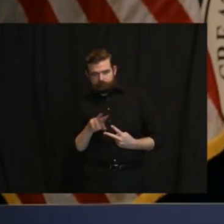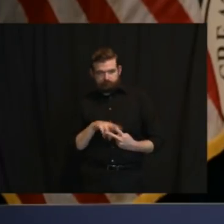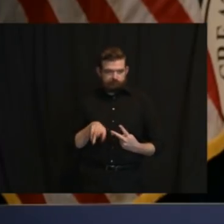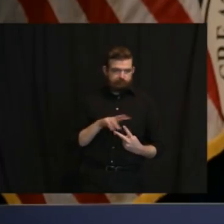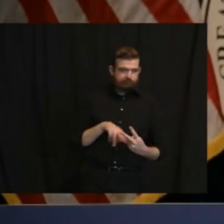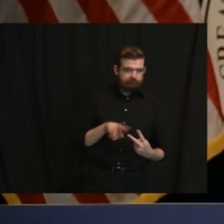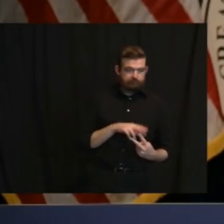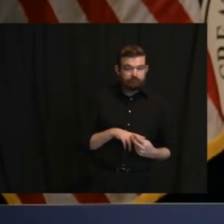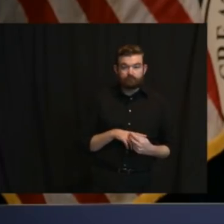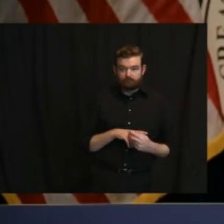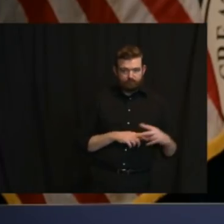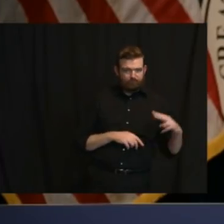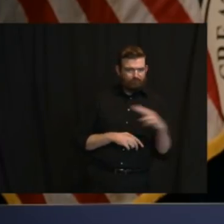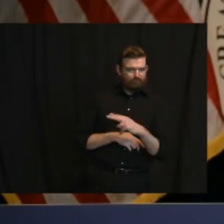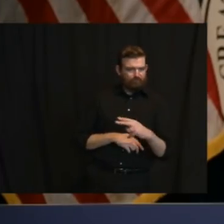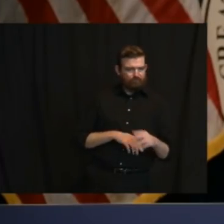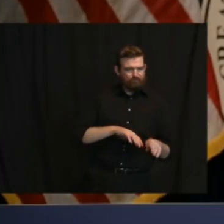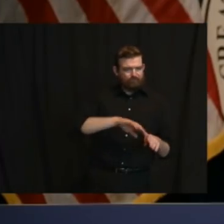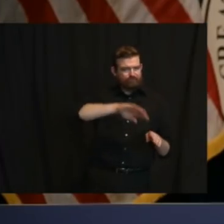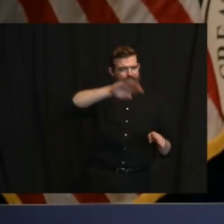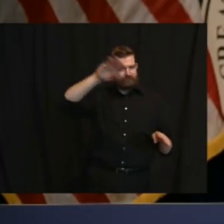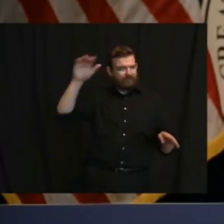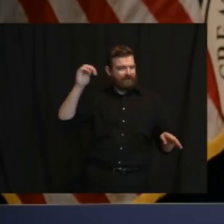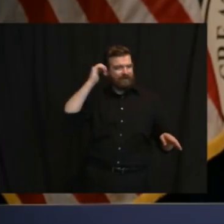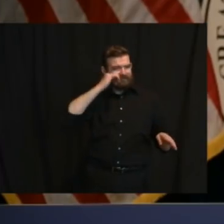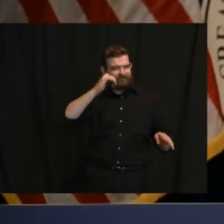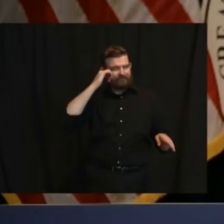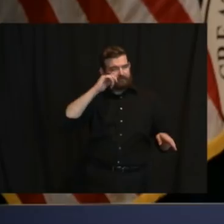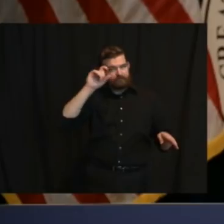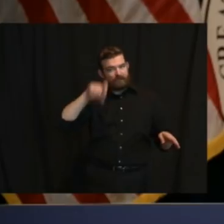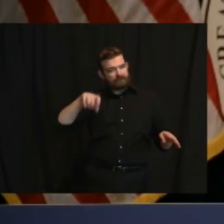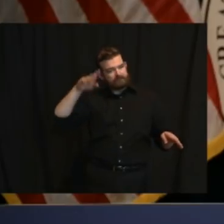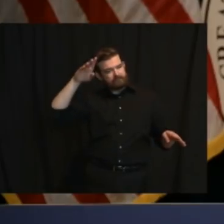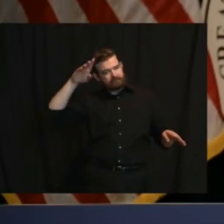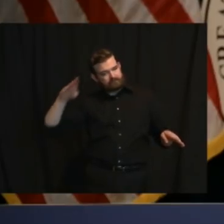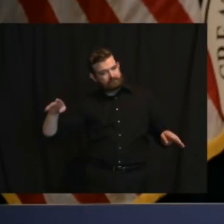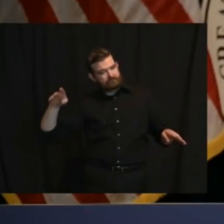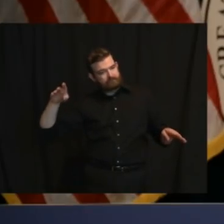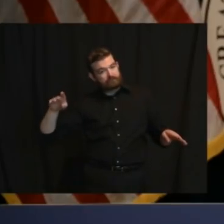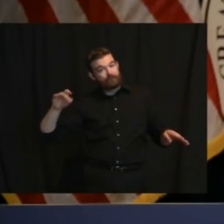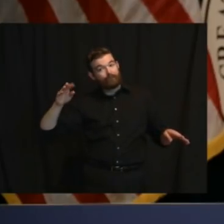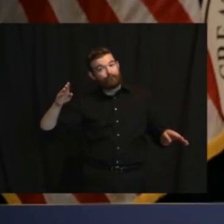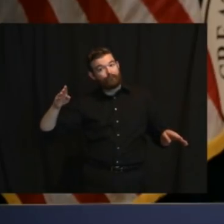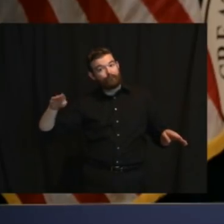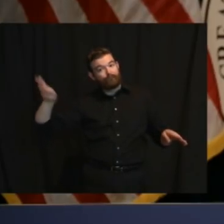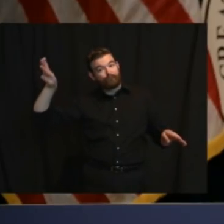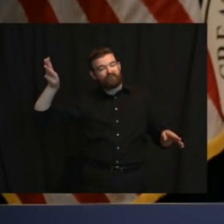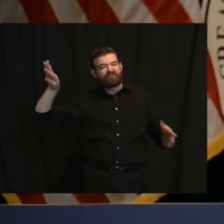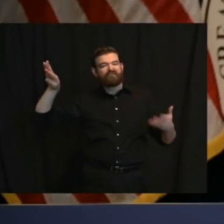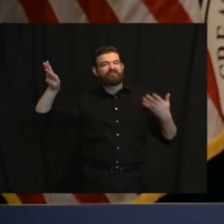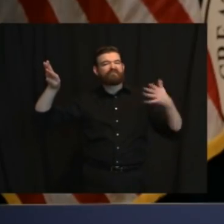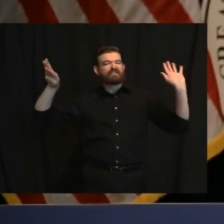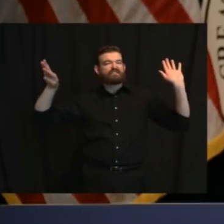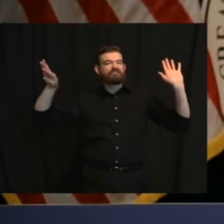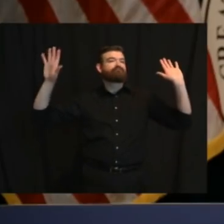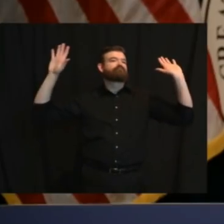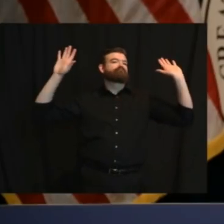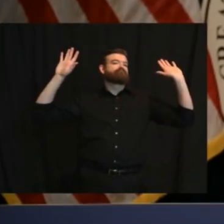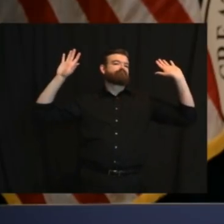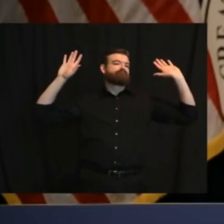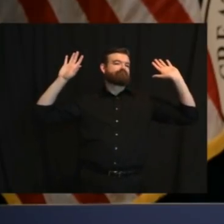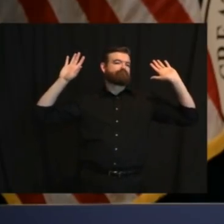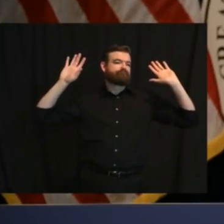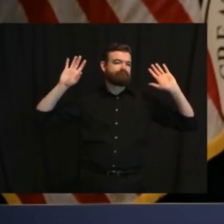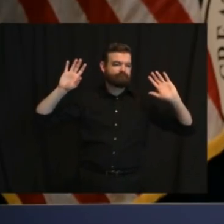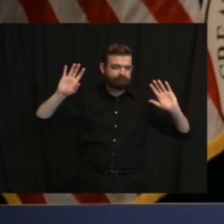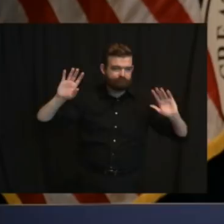have got to continue improving. If they turn against us, there's no way we can responsibly